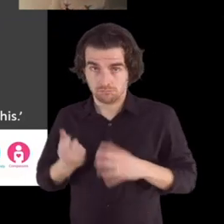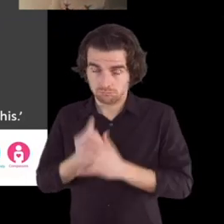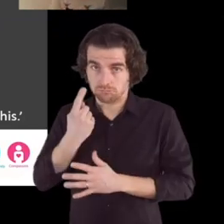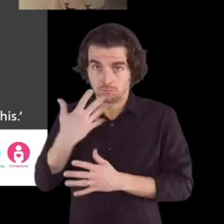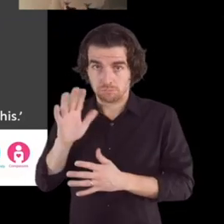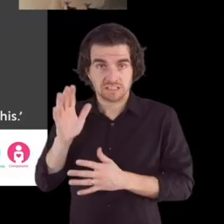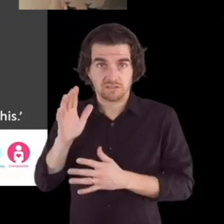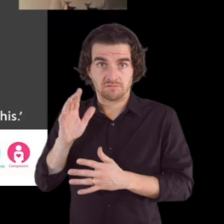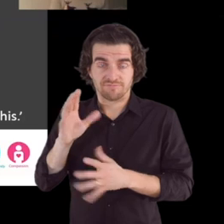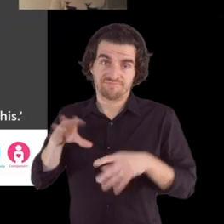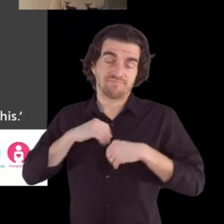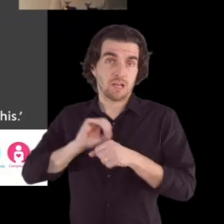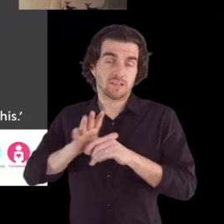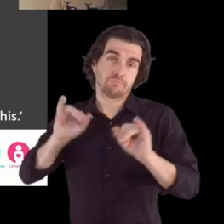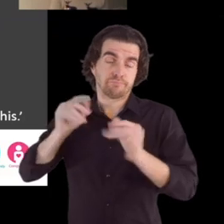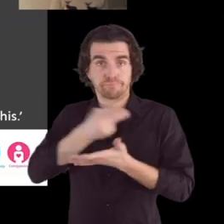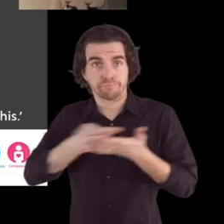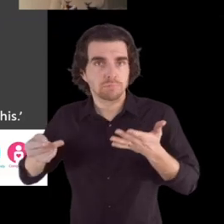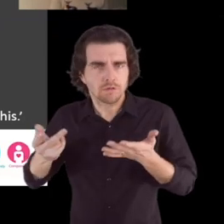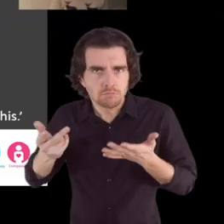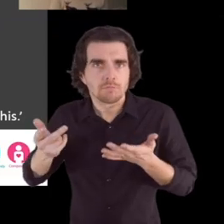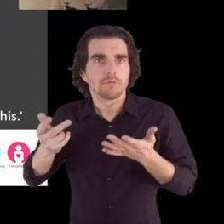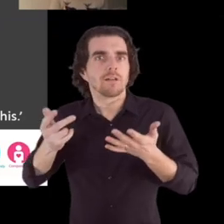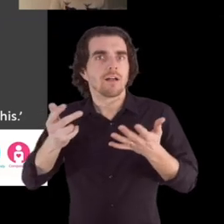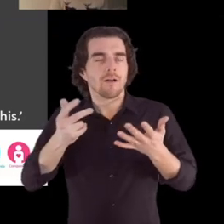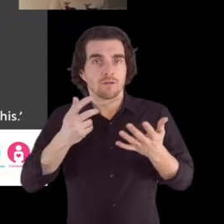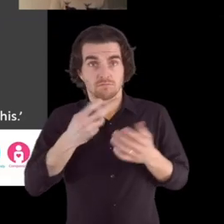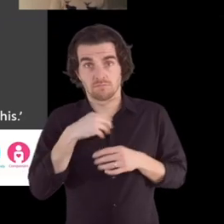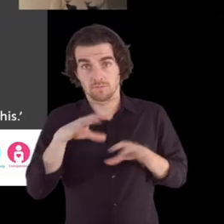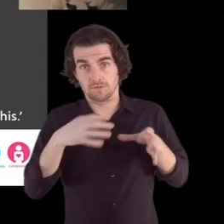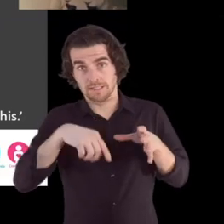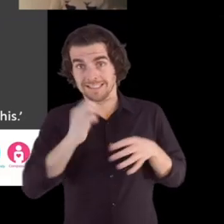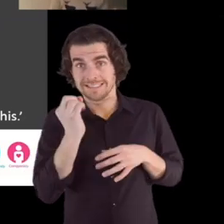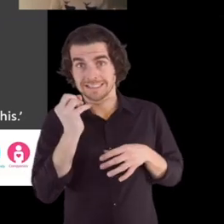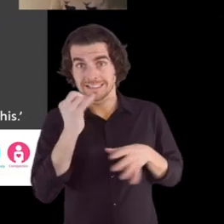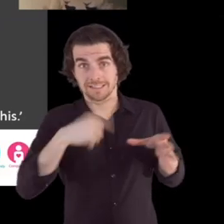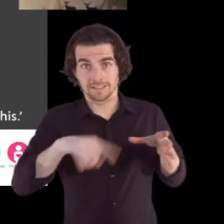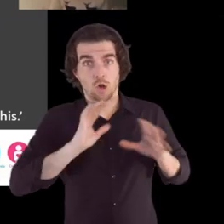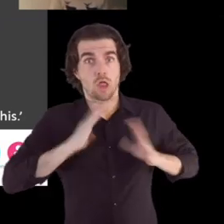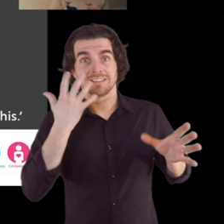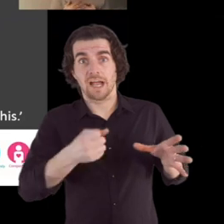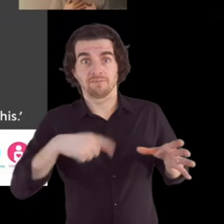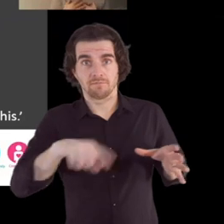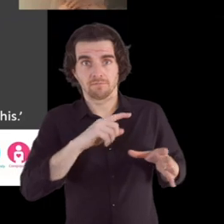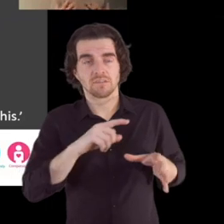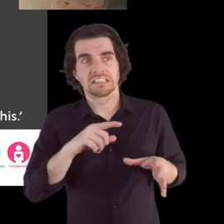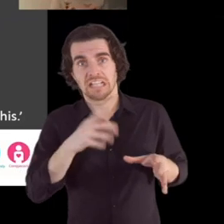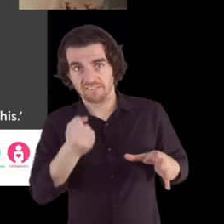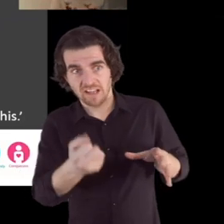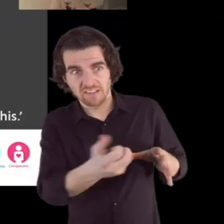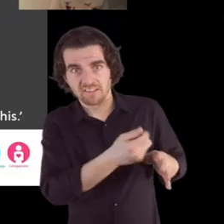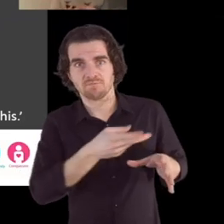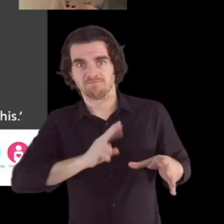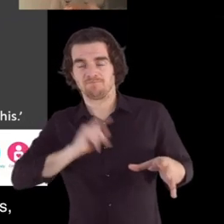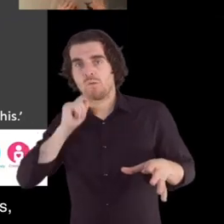it. There was that feeling of, when is it going to be my turn? 16 of our team have already had it. I'm going to be